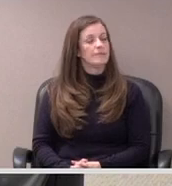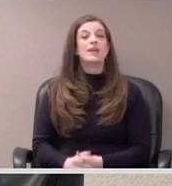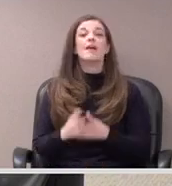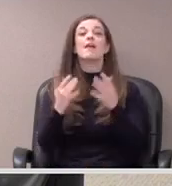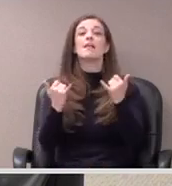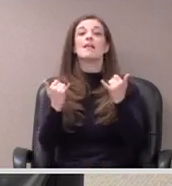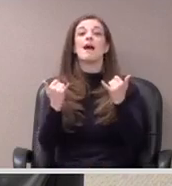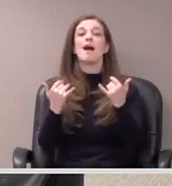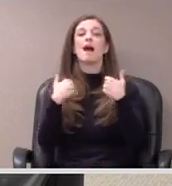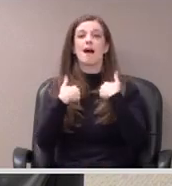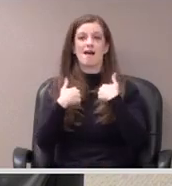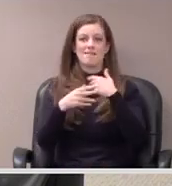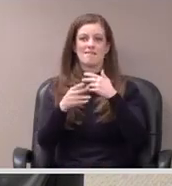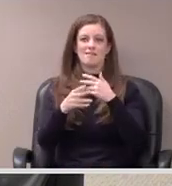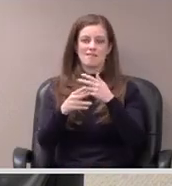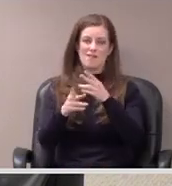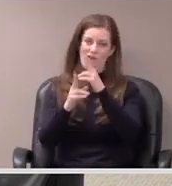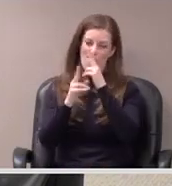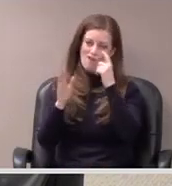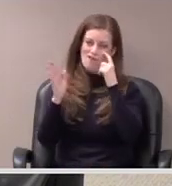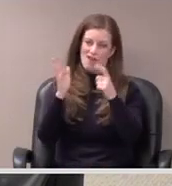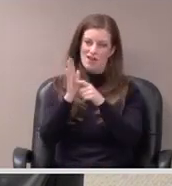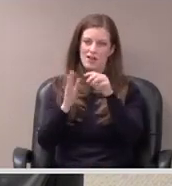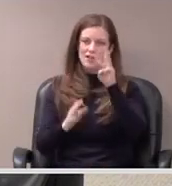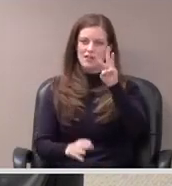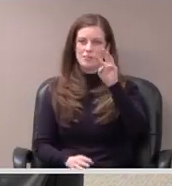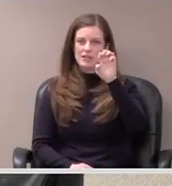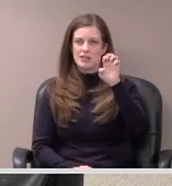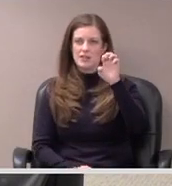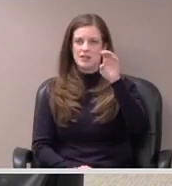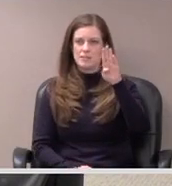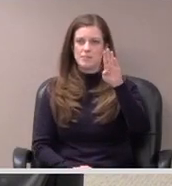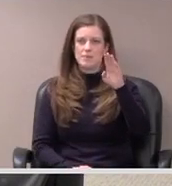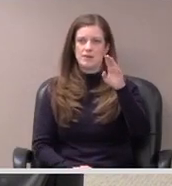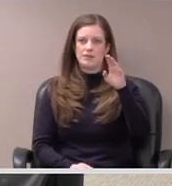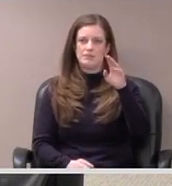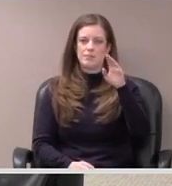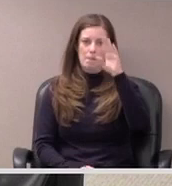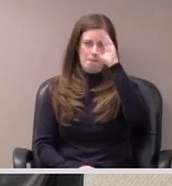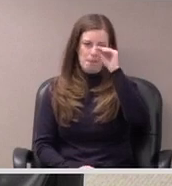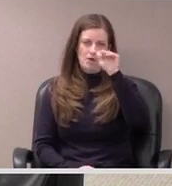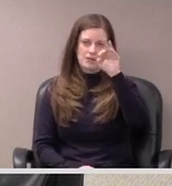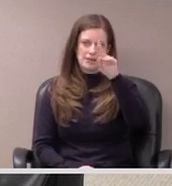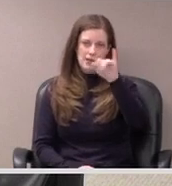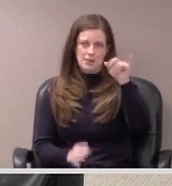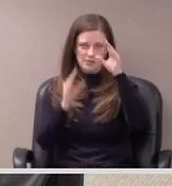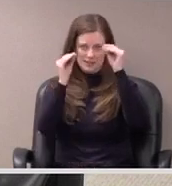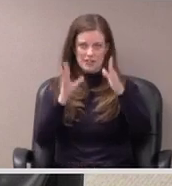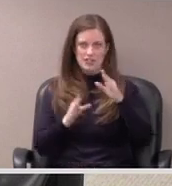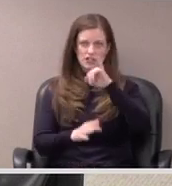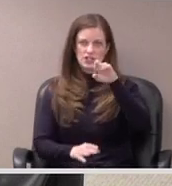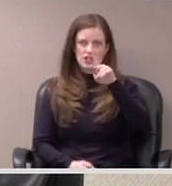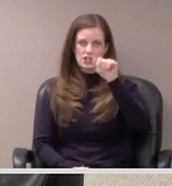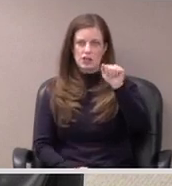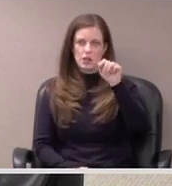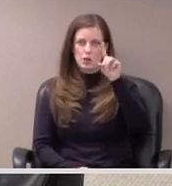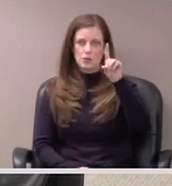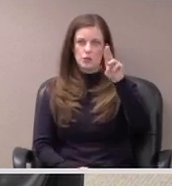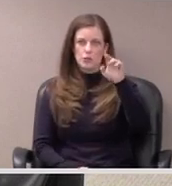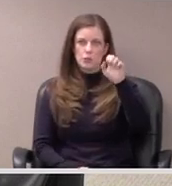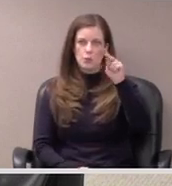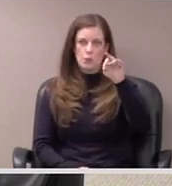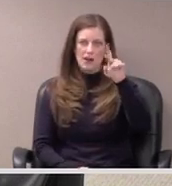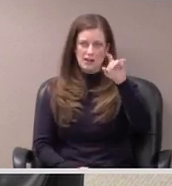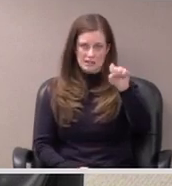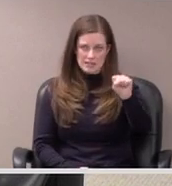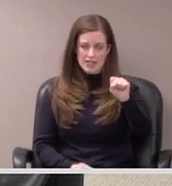Up next, we have the honor of recognizing W.E.B. Du Bois Academy teacher Jessica Duenas for showing compassion and